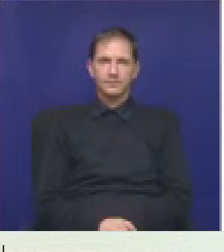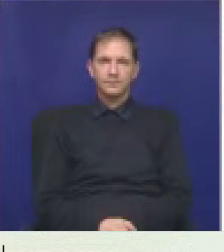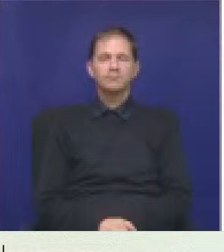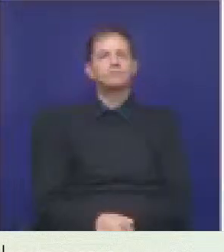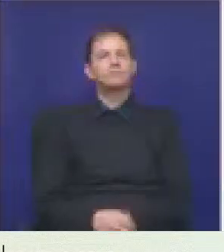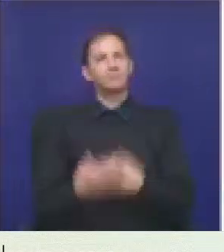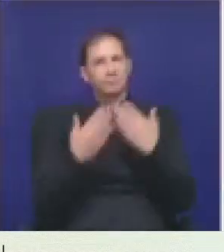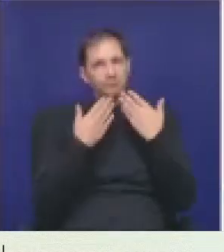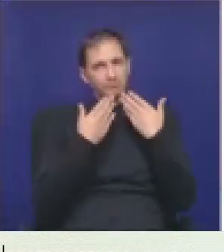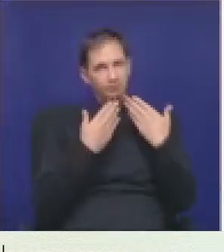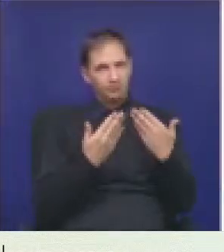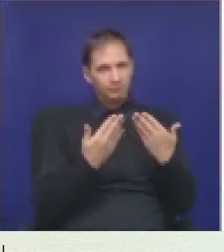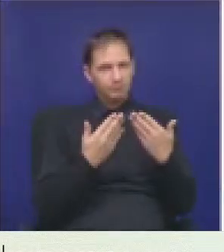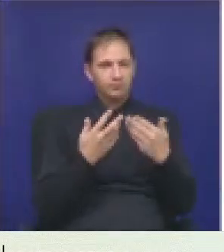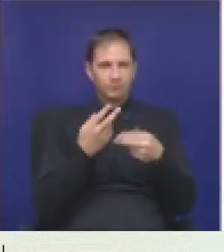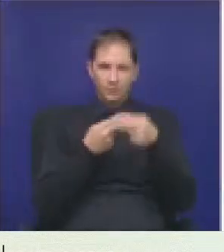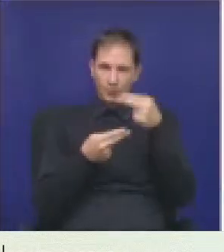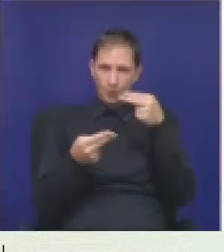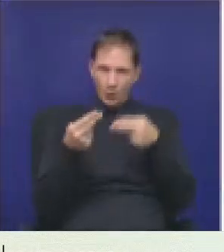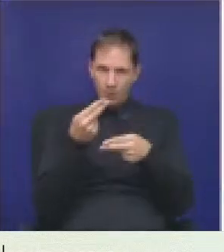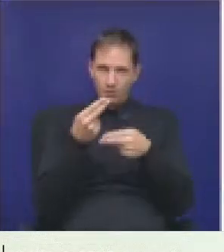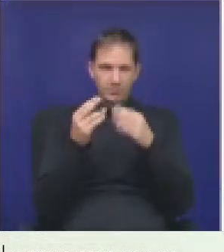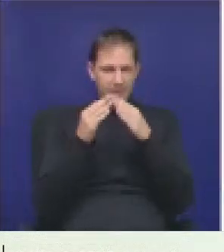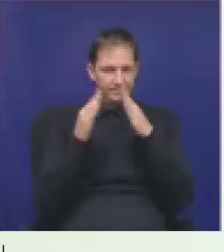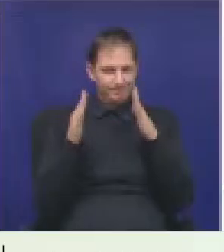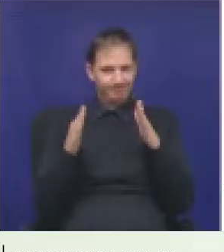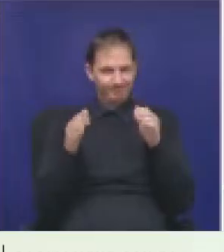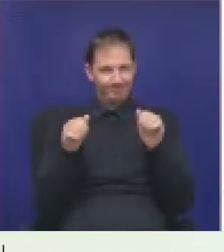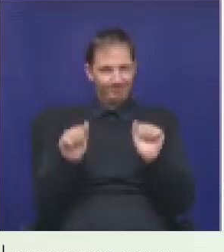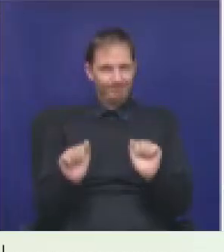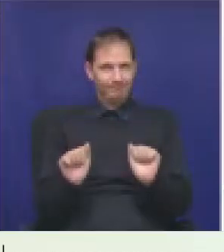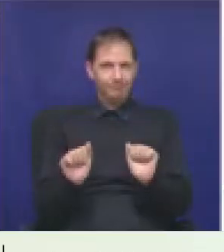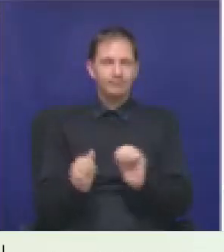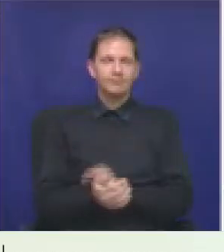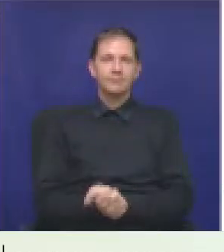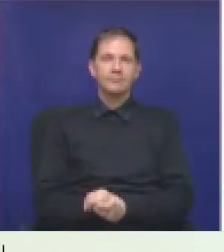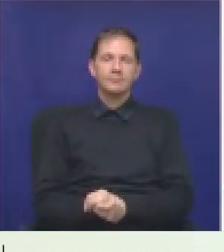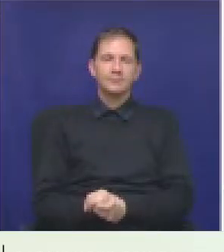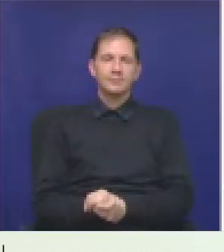Thank you, Honorable House Chair.